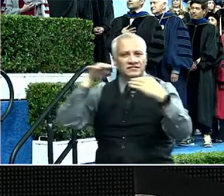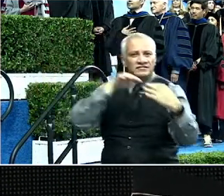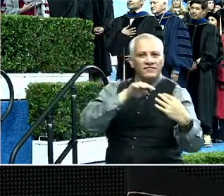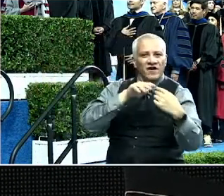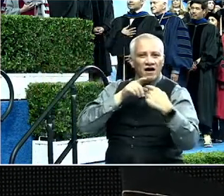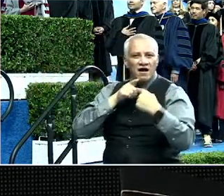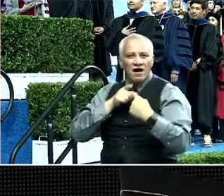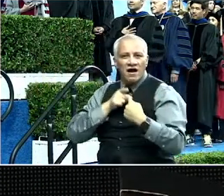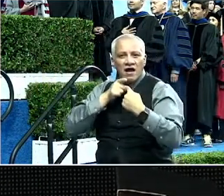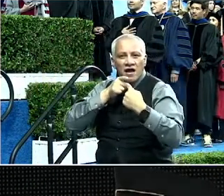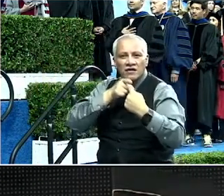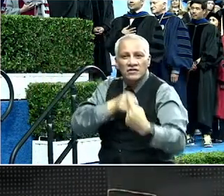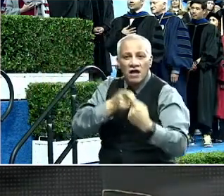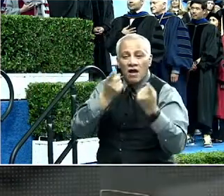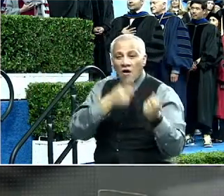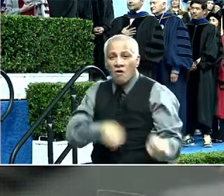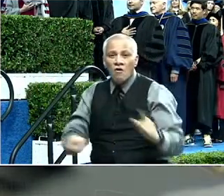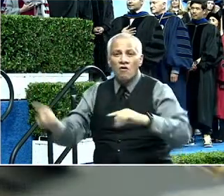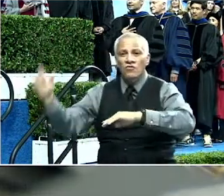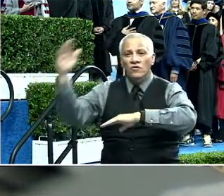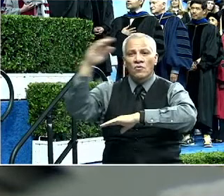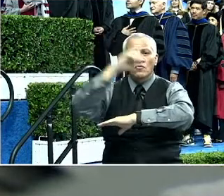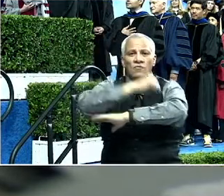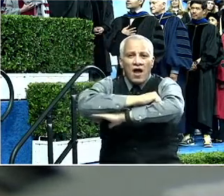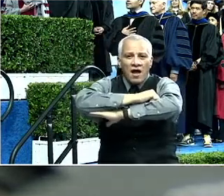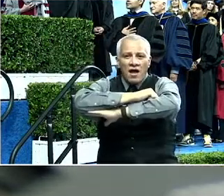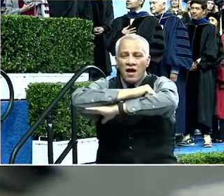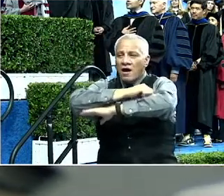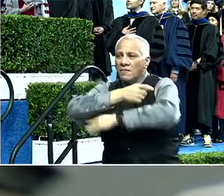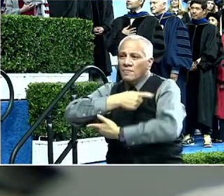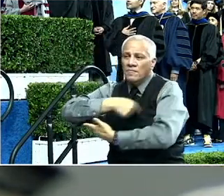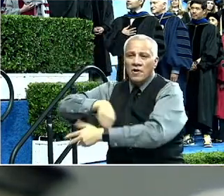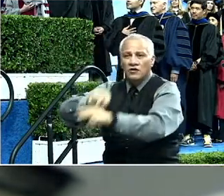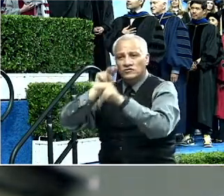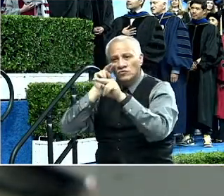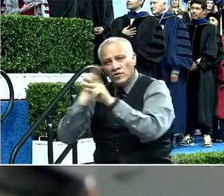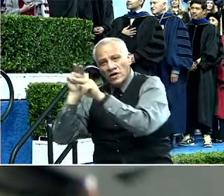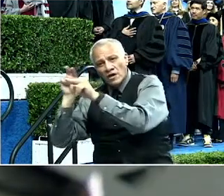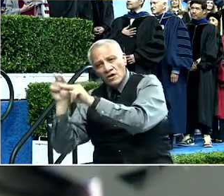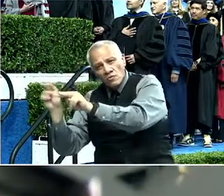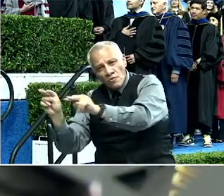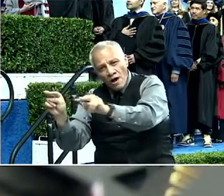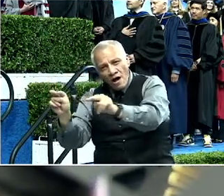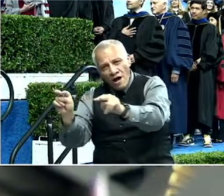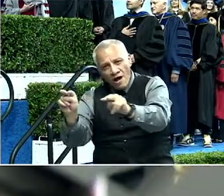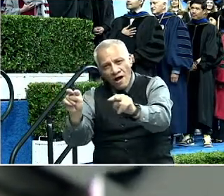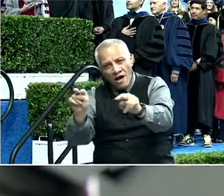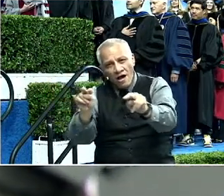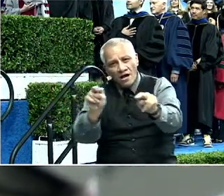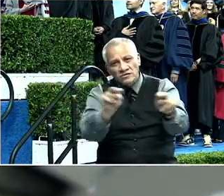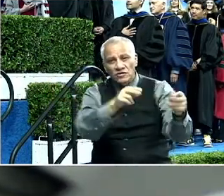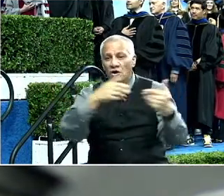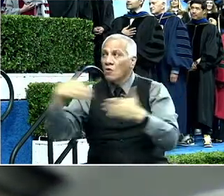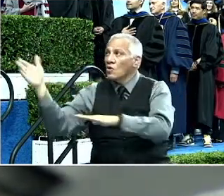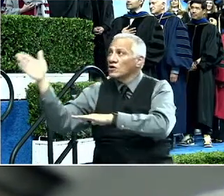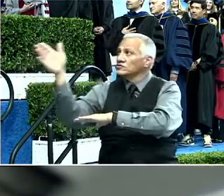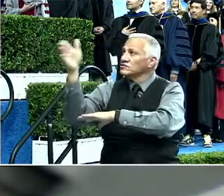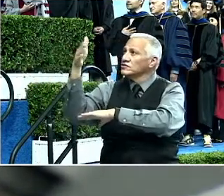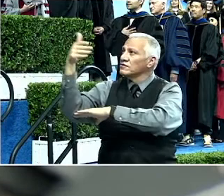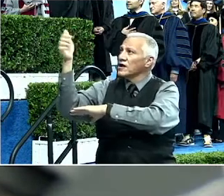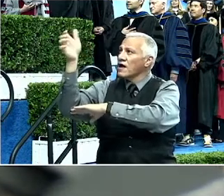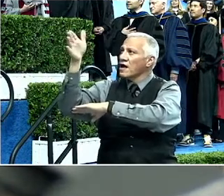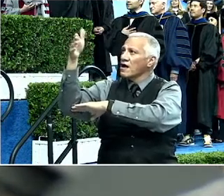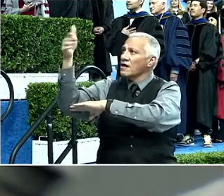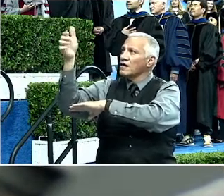perilous fight, o'er the ramparts we watched, were